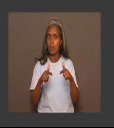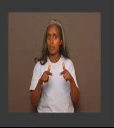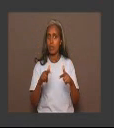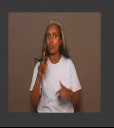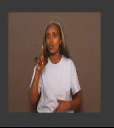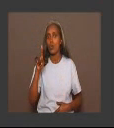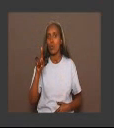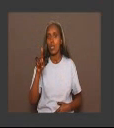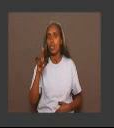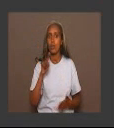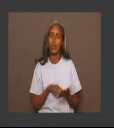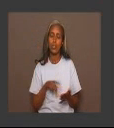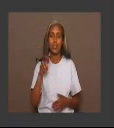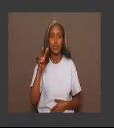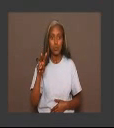of